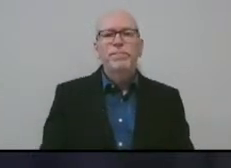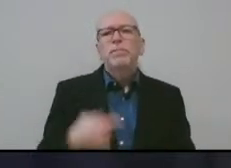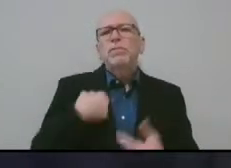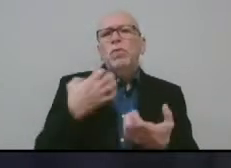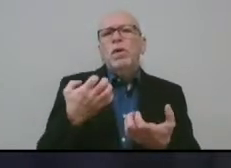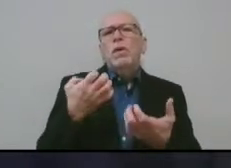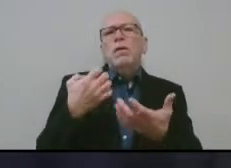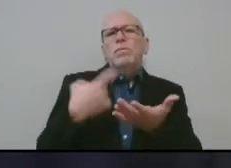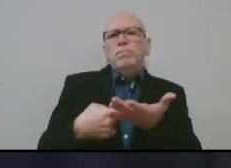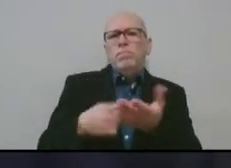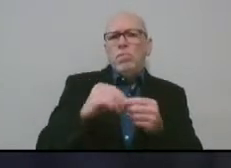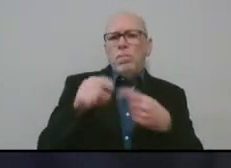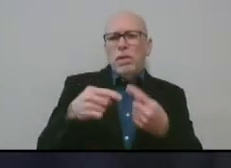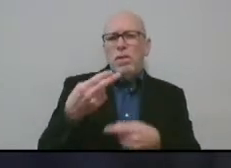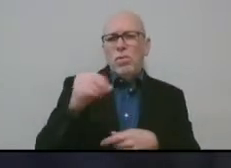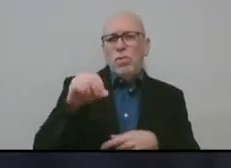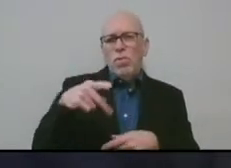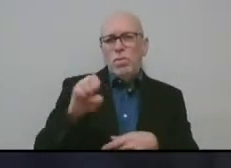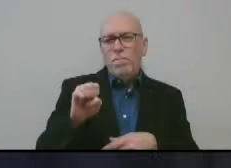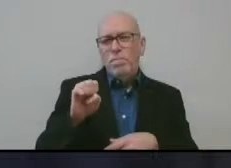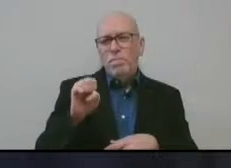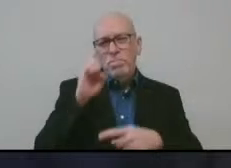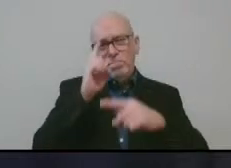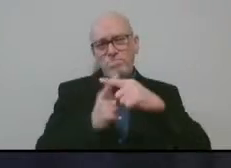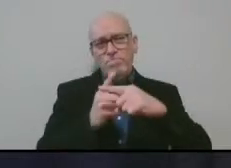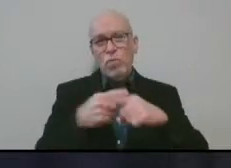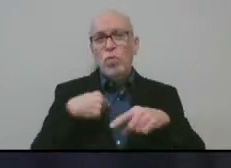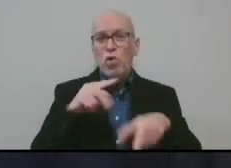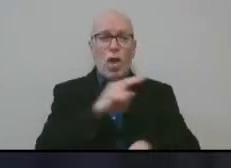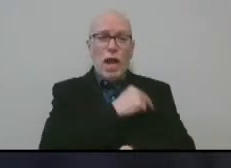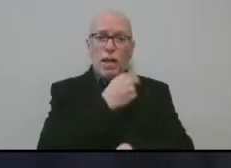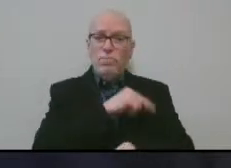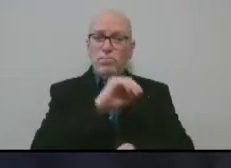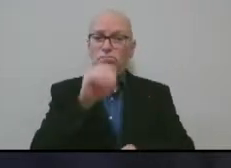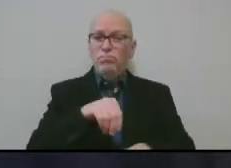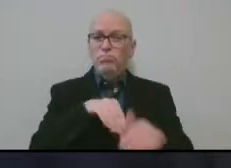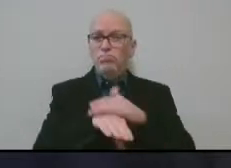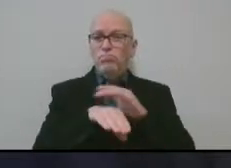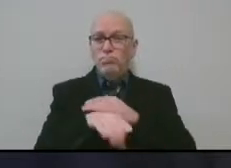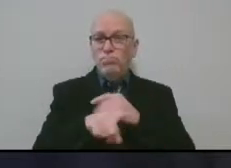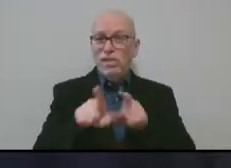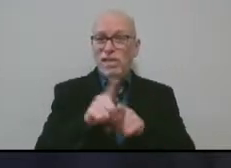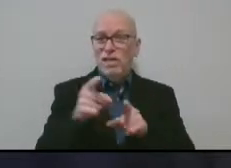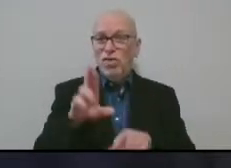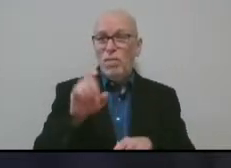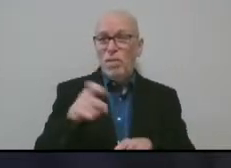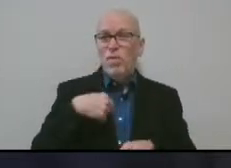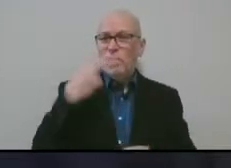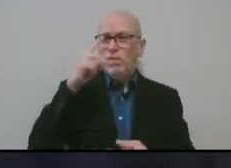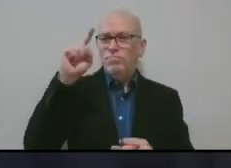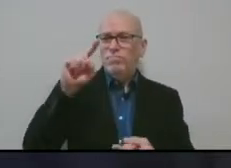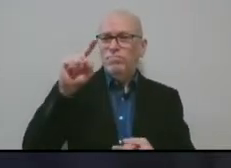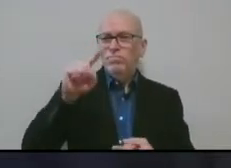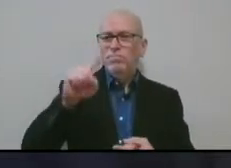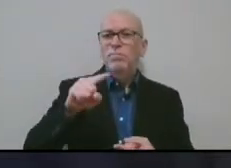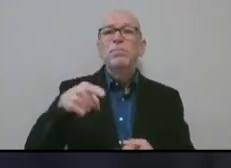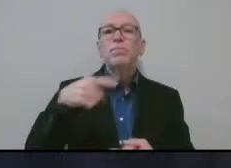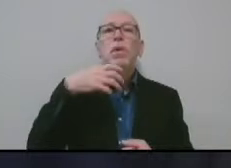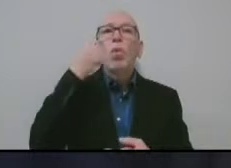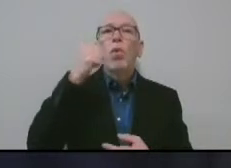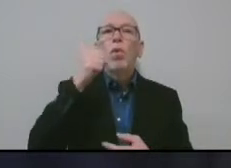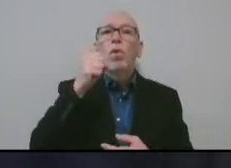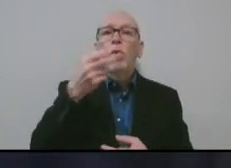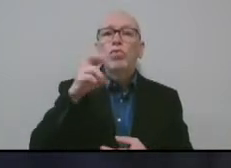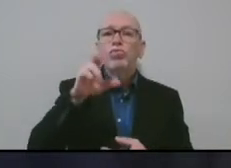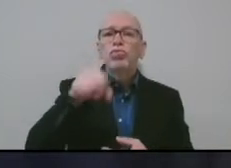once more about hope. When we look at the hospitalization rates that Dr. Box mentioned, we are seeing declines in the numbers of elderly Hoosiers being admitted